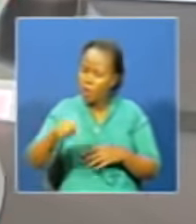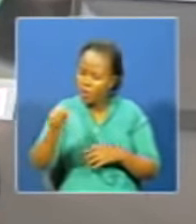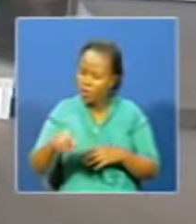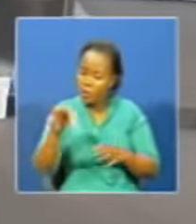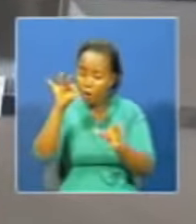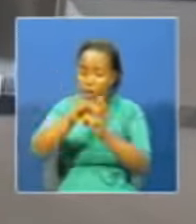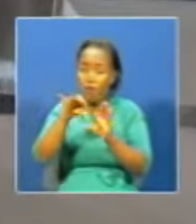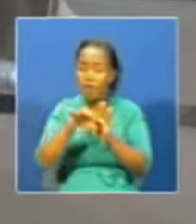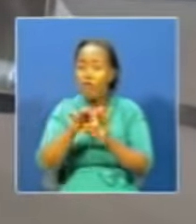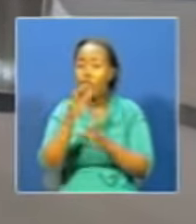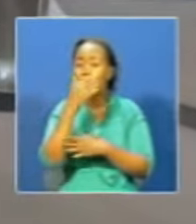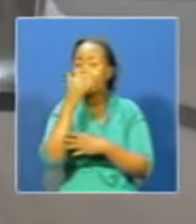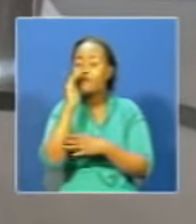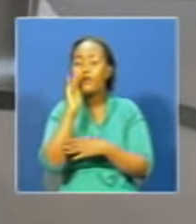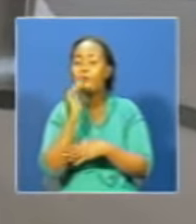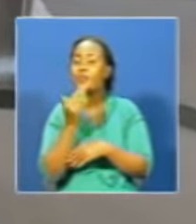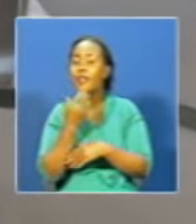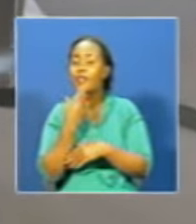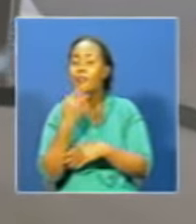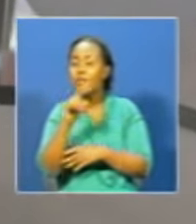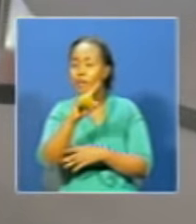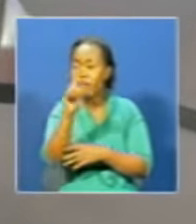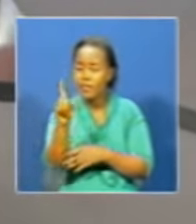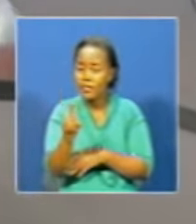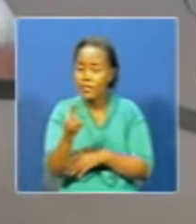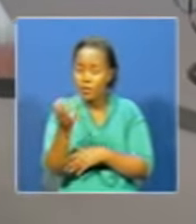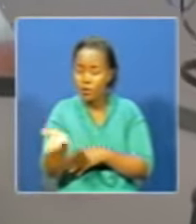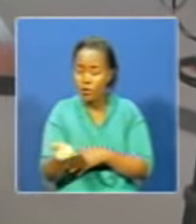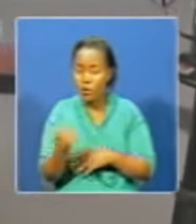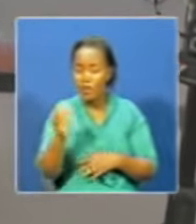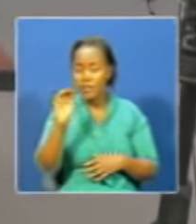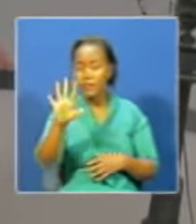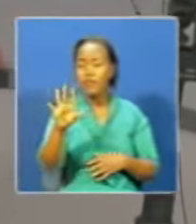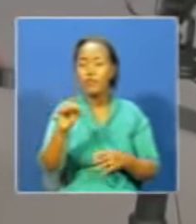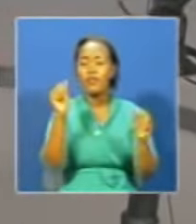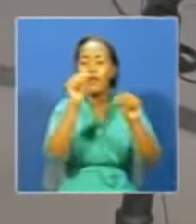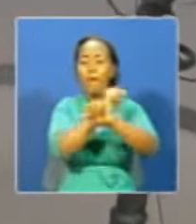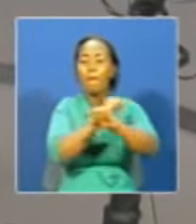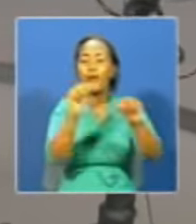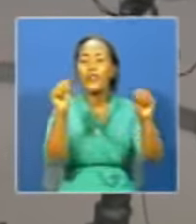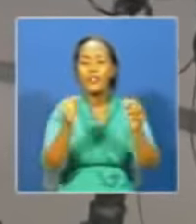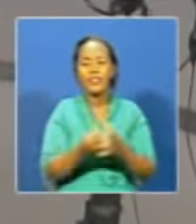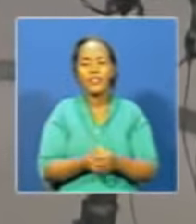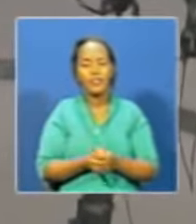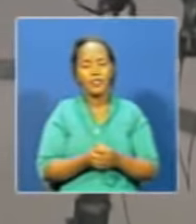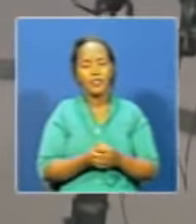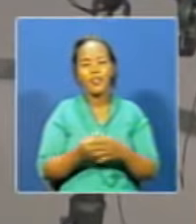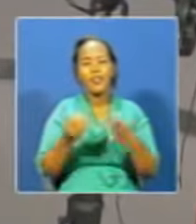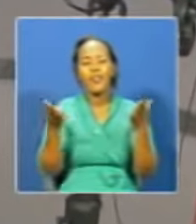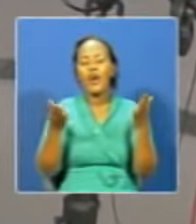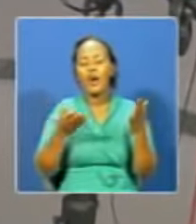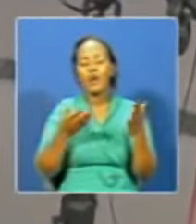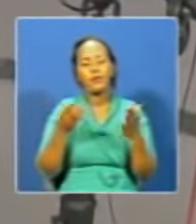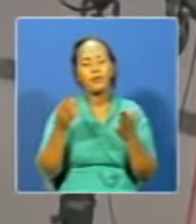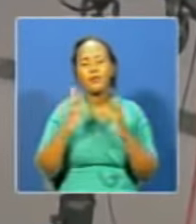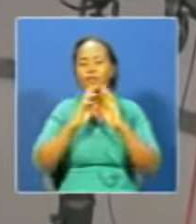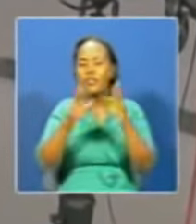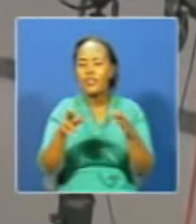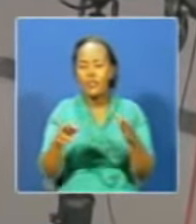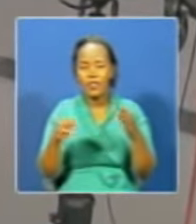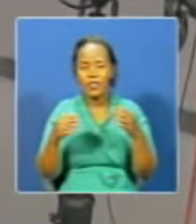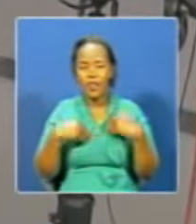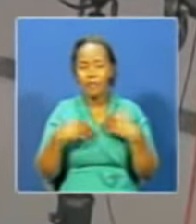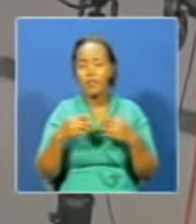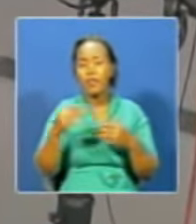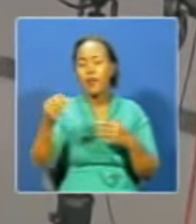or not vote for Musalia Mudavadi as the fifth president? The verdict is out. We have Kamaui Narok saying, yes, I would vote